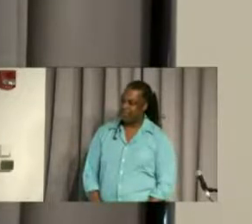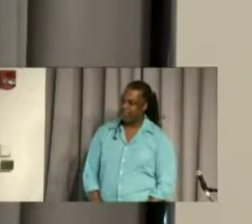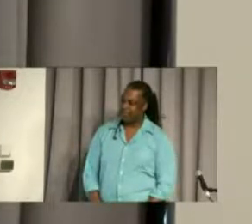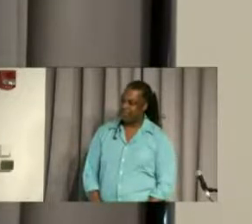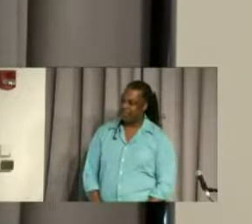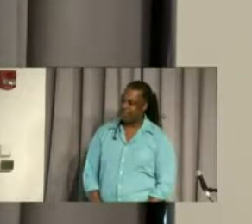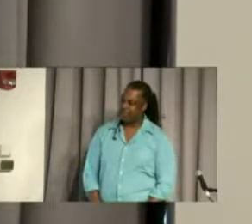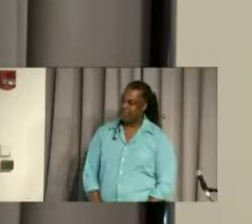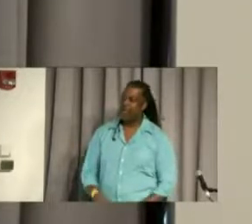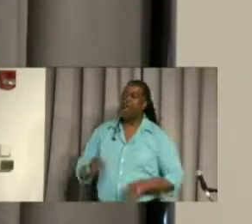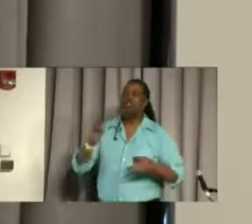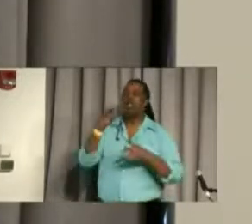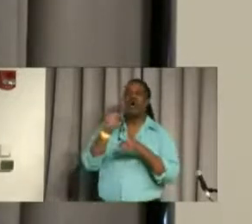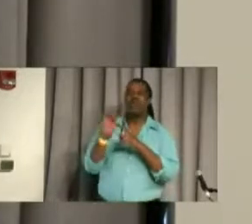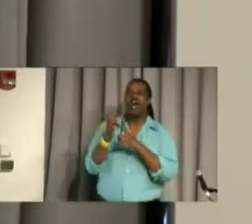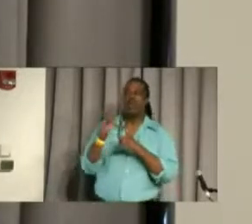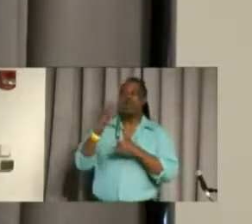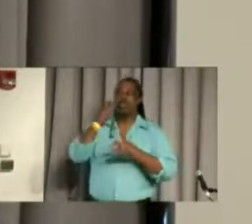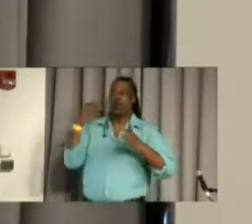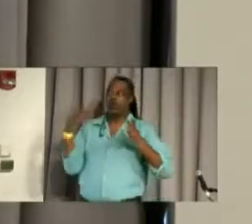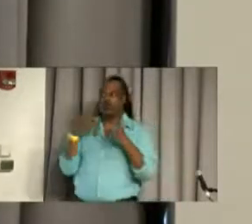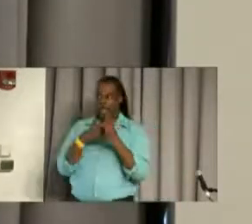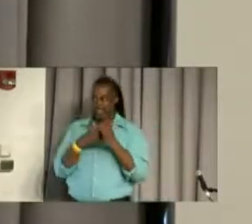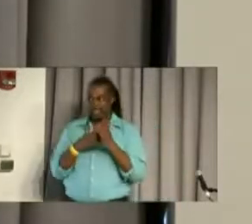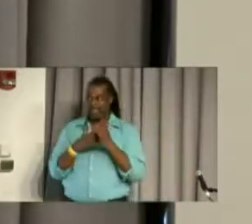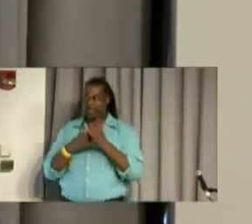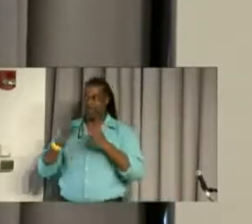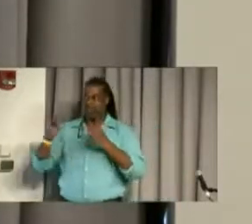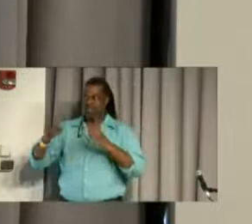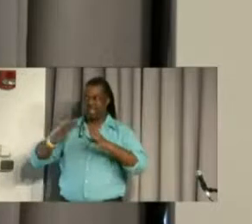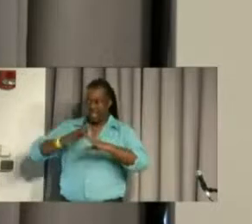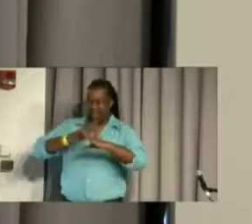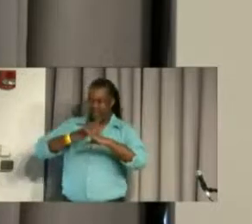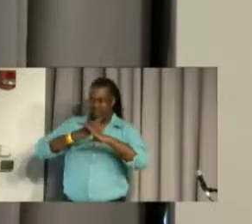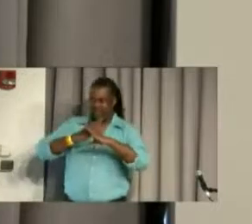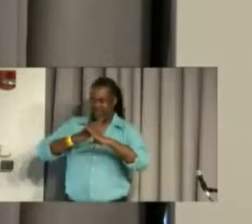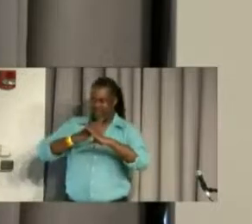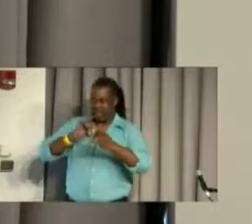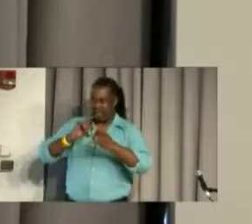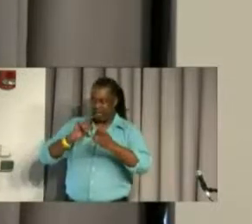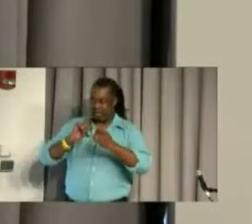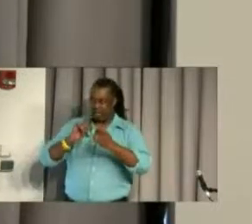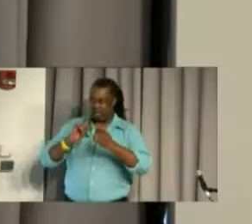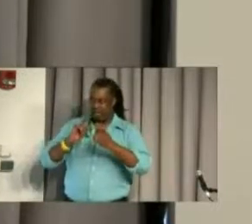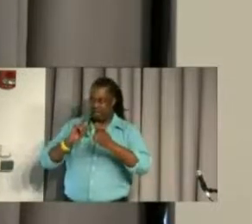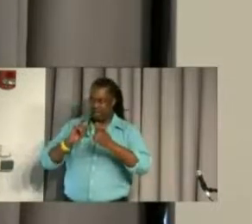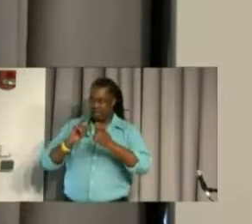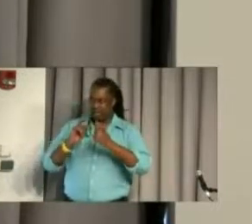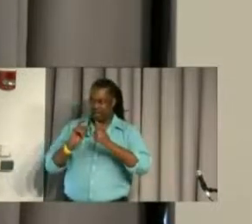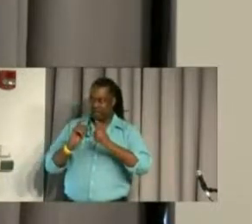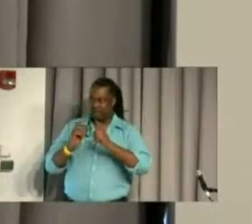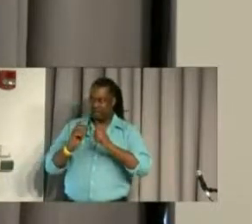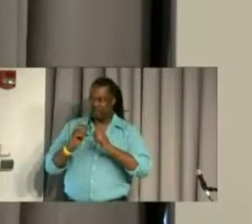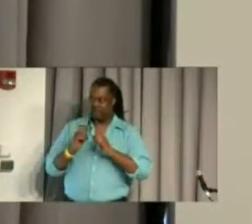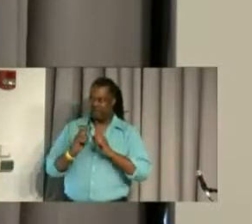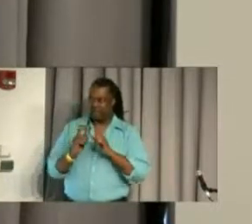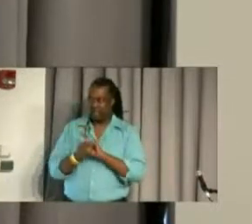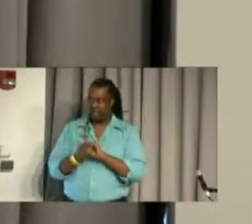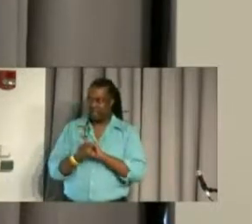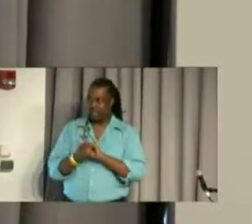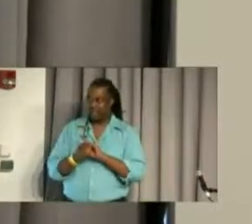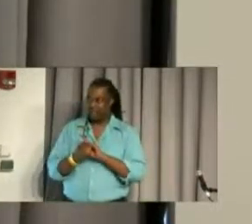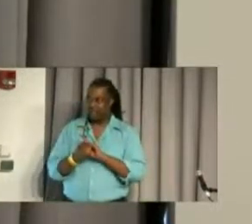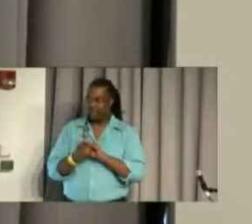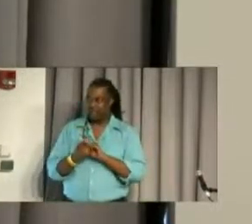climate change? That's the one conundrum that I think we must resolve. And just to get, maybe you have